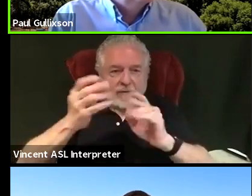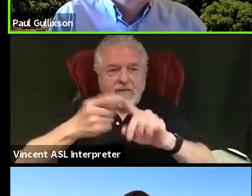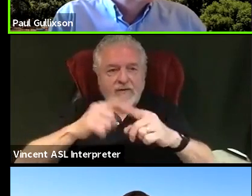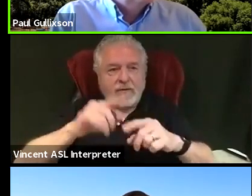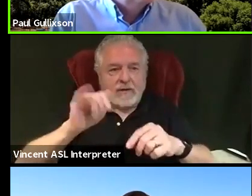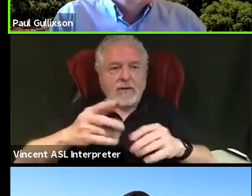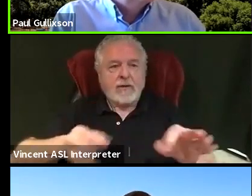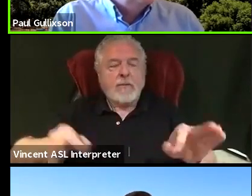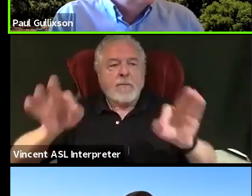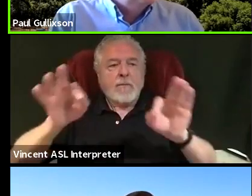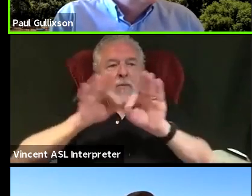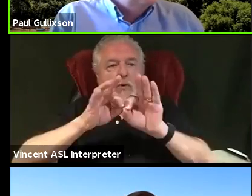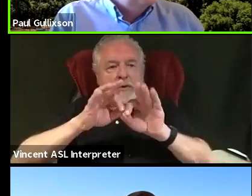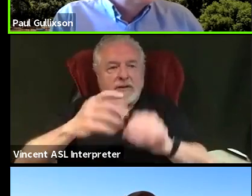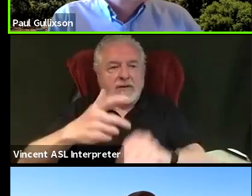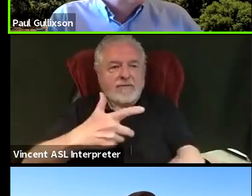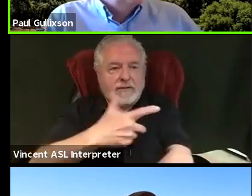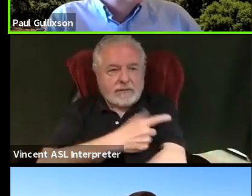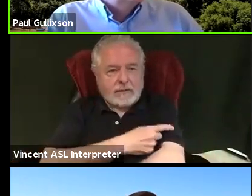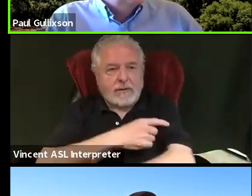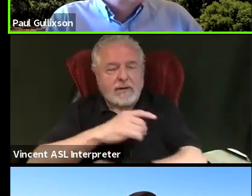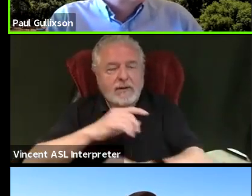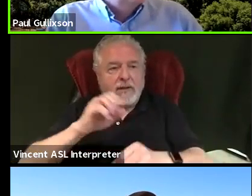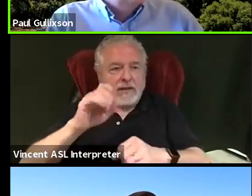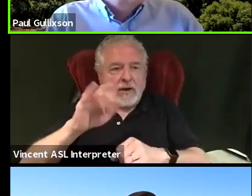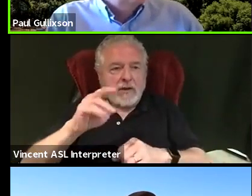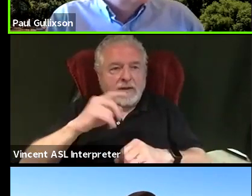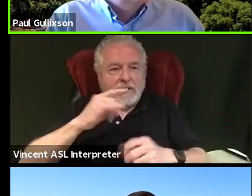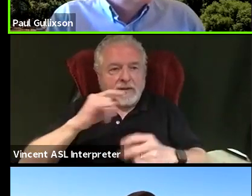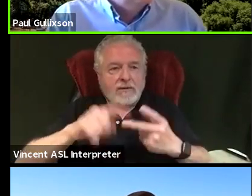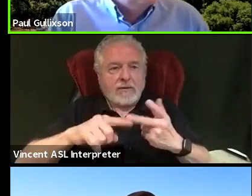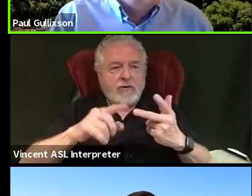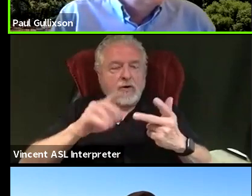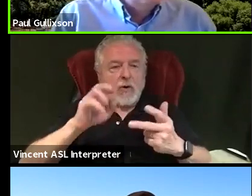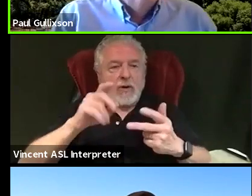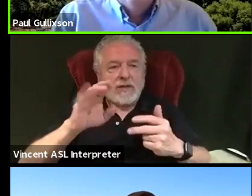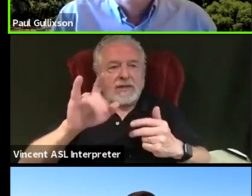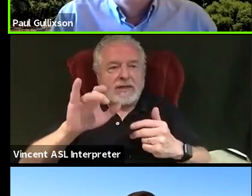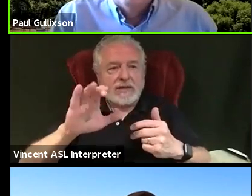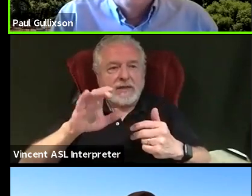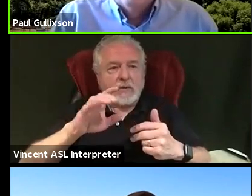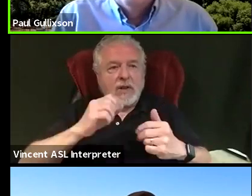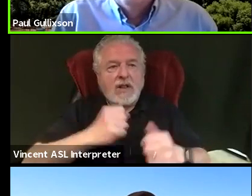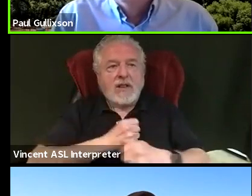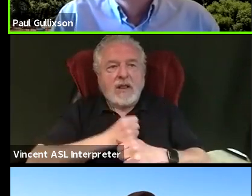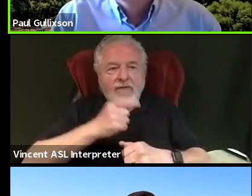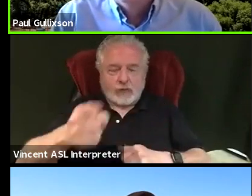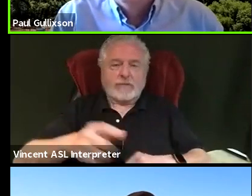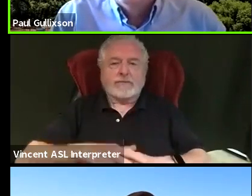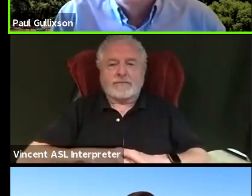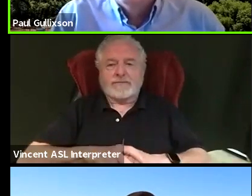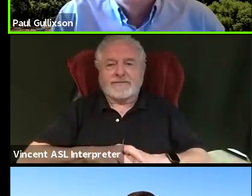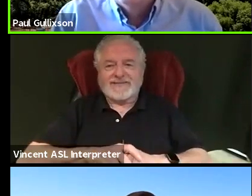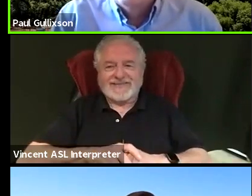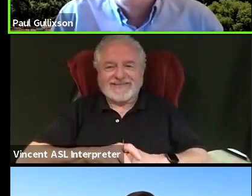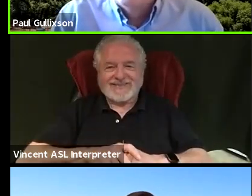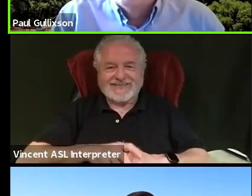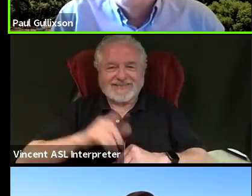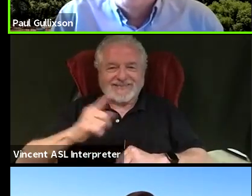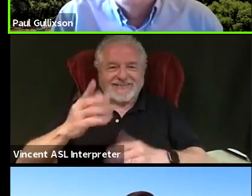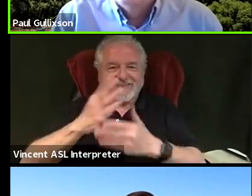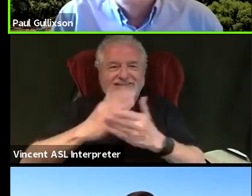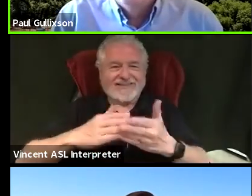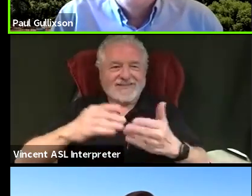about the importance of getting the vaccine. And Sarah Lynn says, Roseland Clinic, we love you. So those are